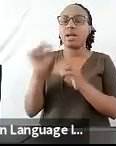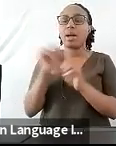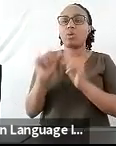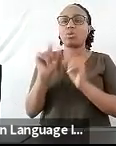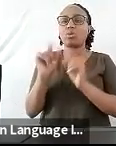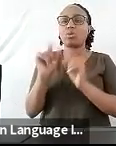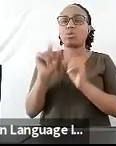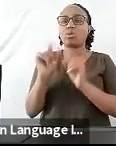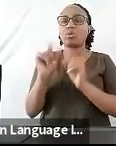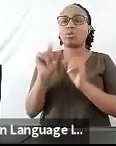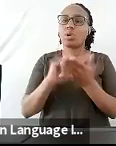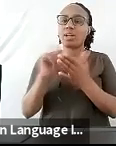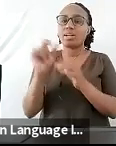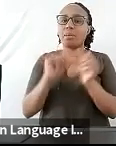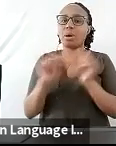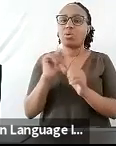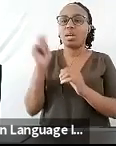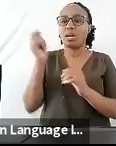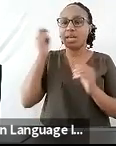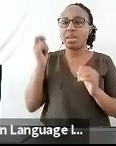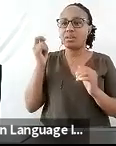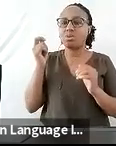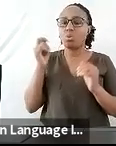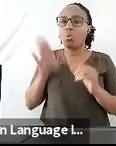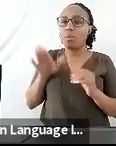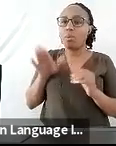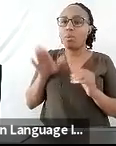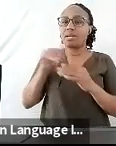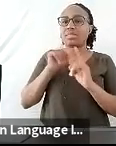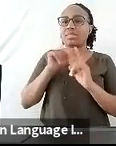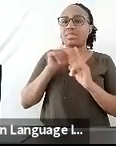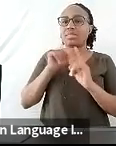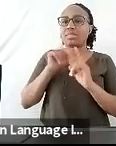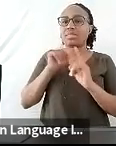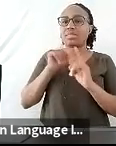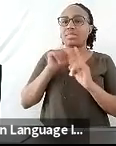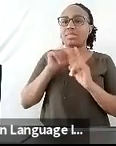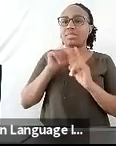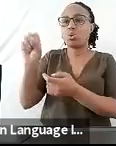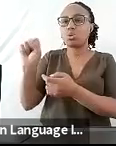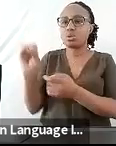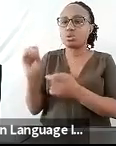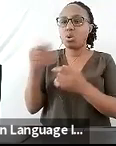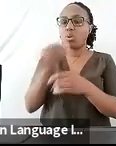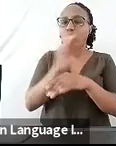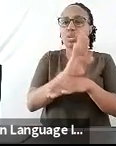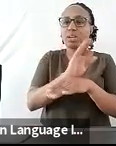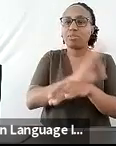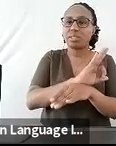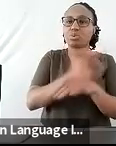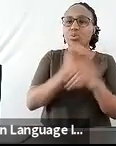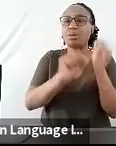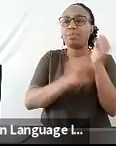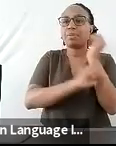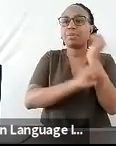woman in the Comoros, and to be a Kenyan woman in Burkina Faso, to be a Senegalese woman in Rwanda. There's a friend of mine who's doing